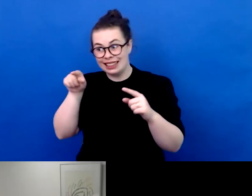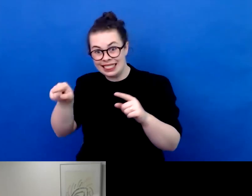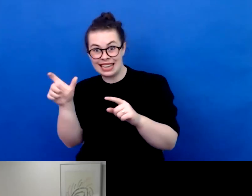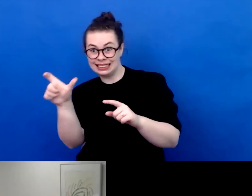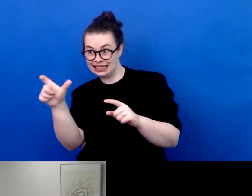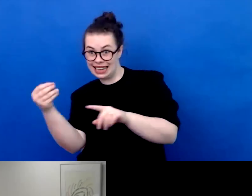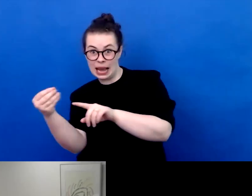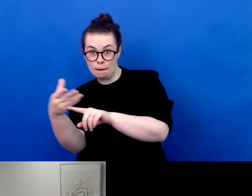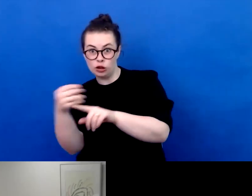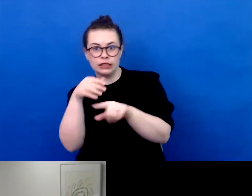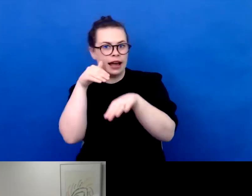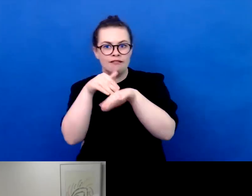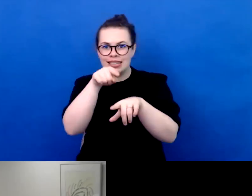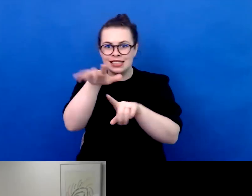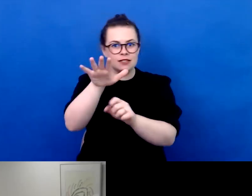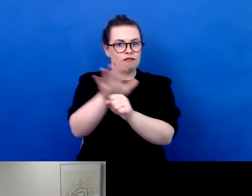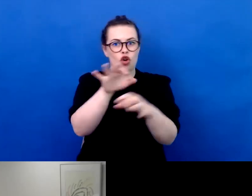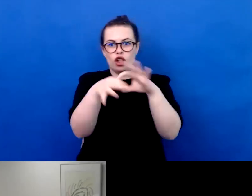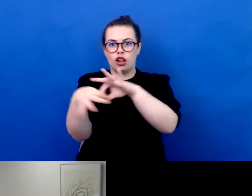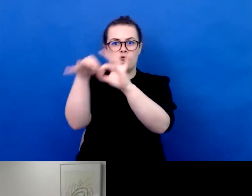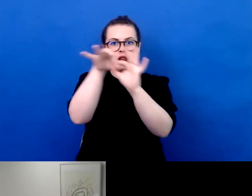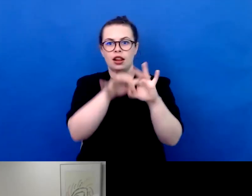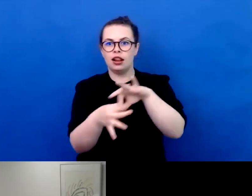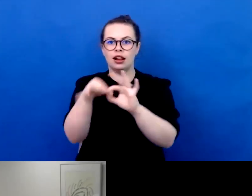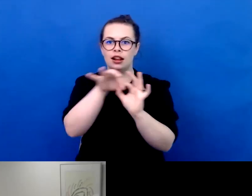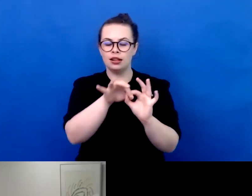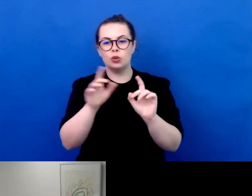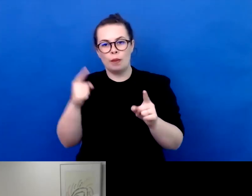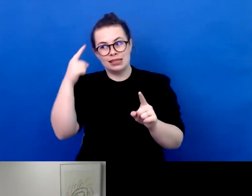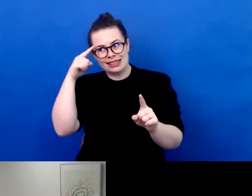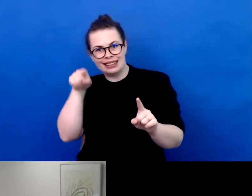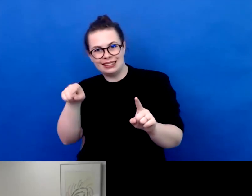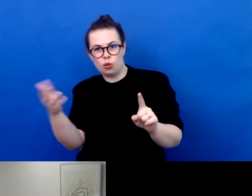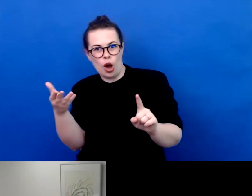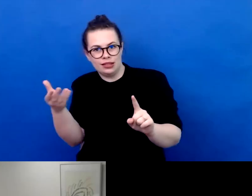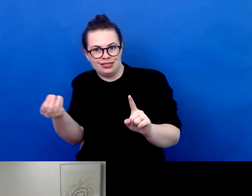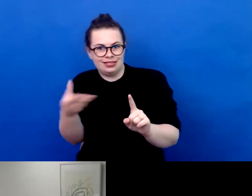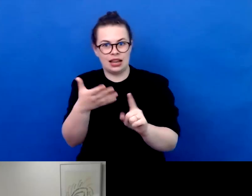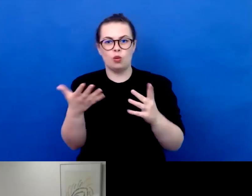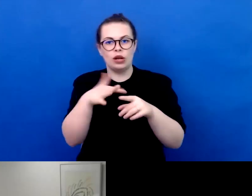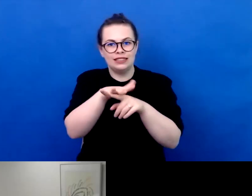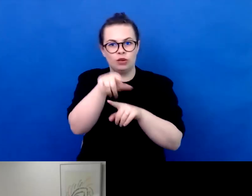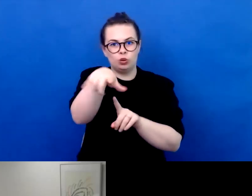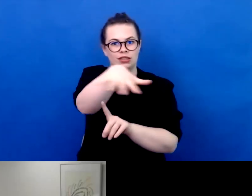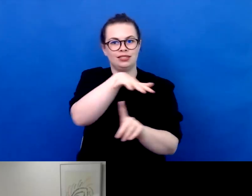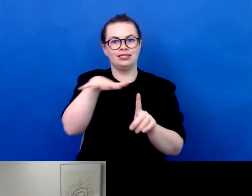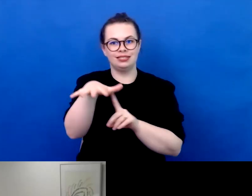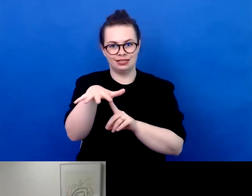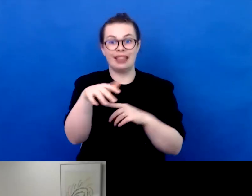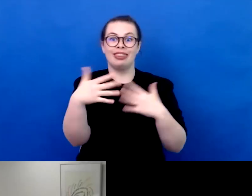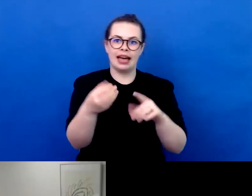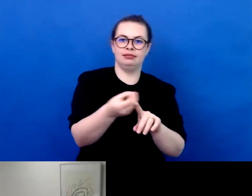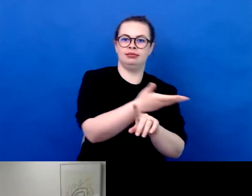question, and I do think that we need architectures that have some